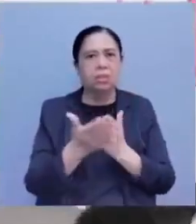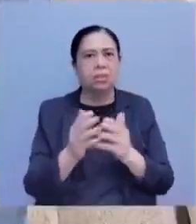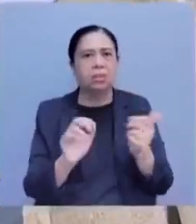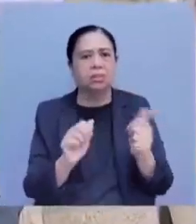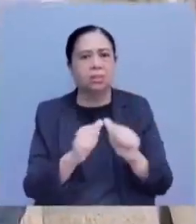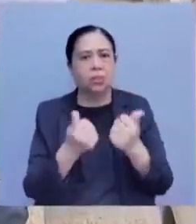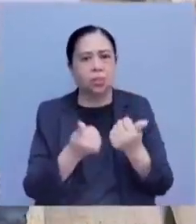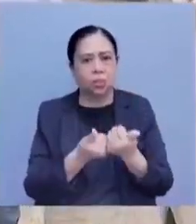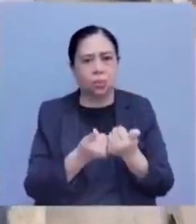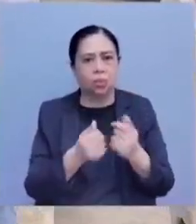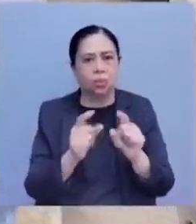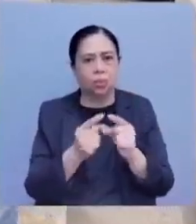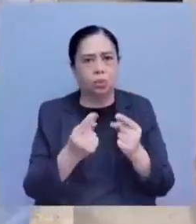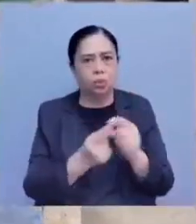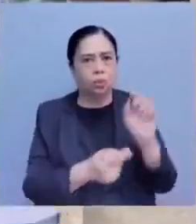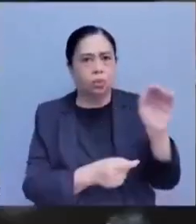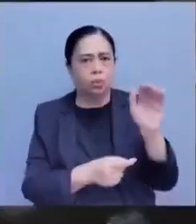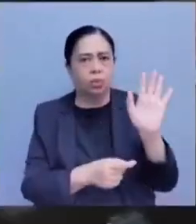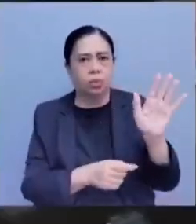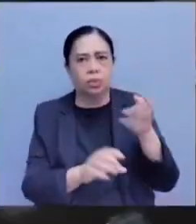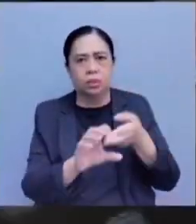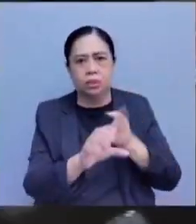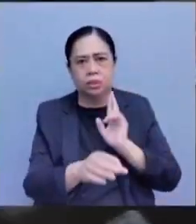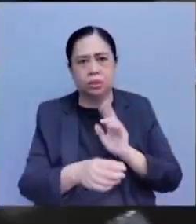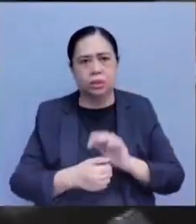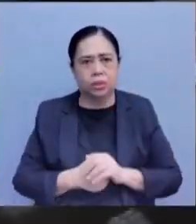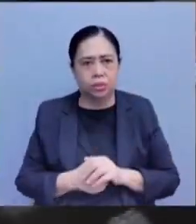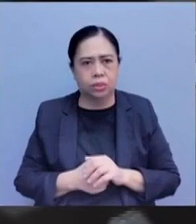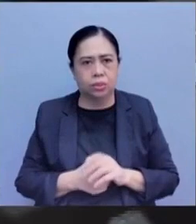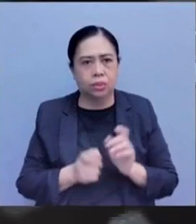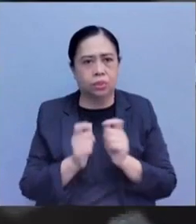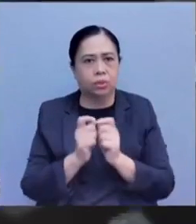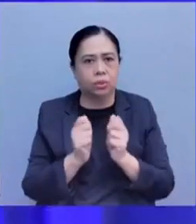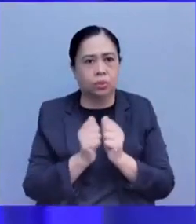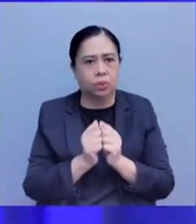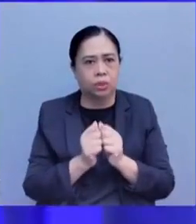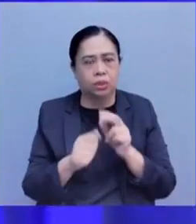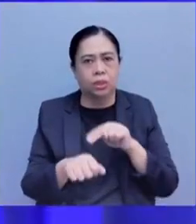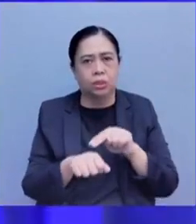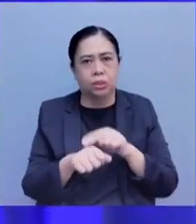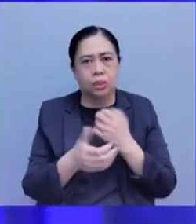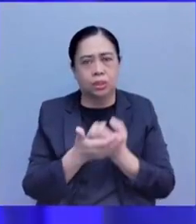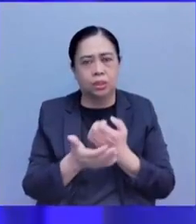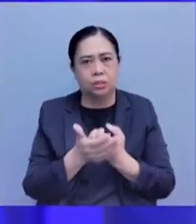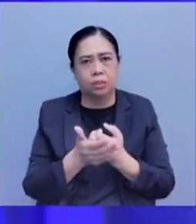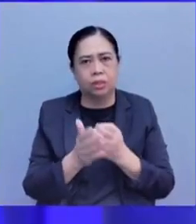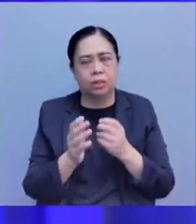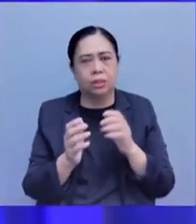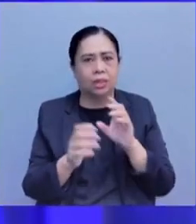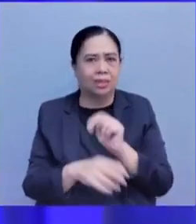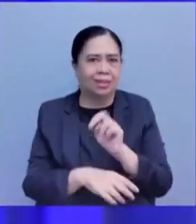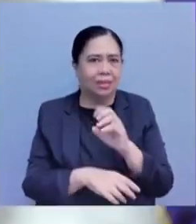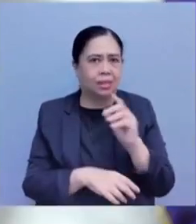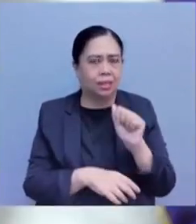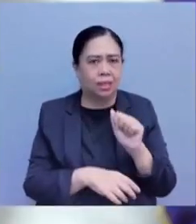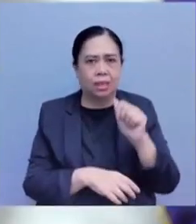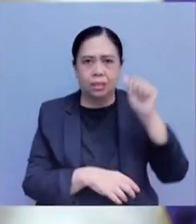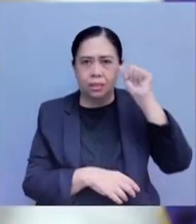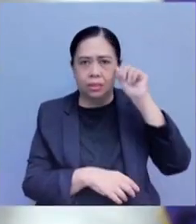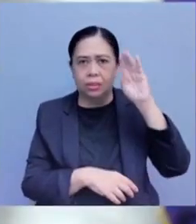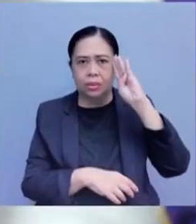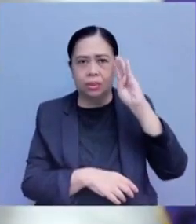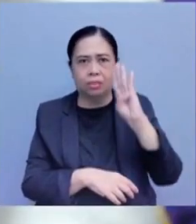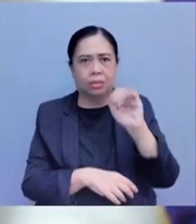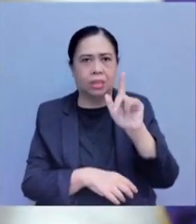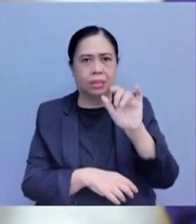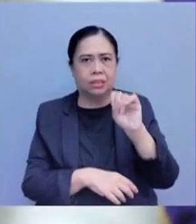groups are calling for his resignation, together with National Economic and Development Chief Arsenio Balisacan, over their rice